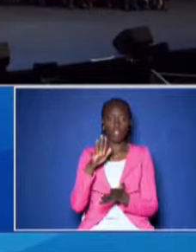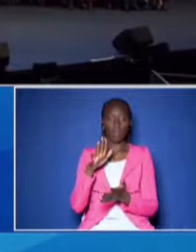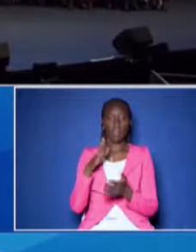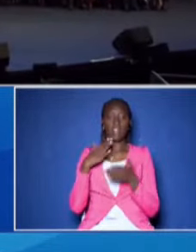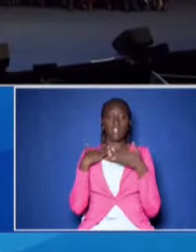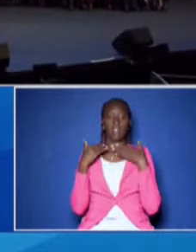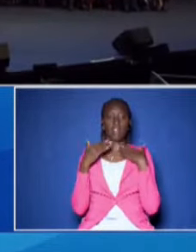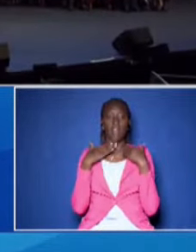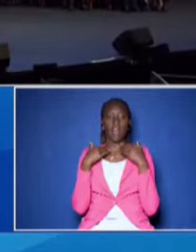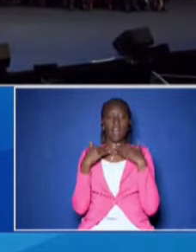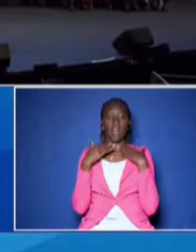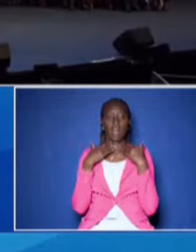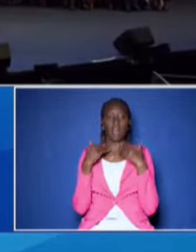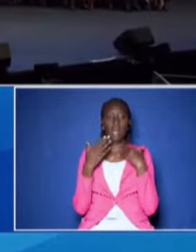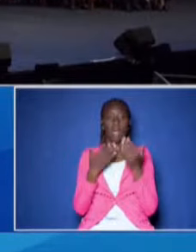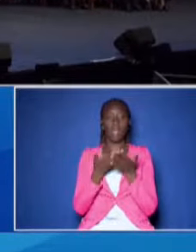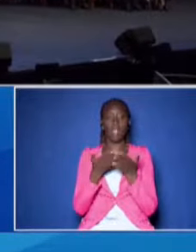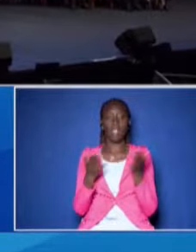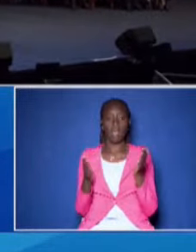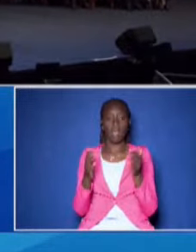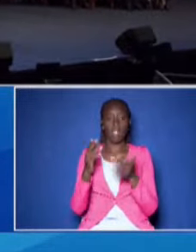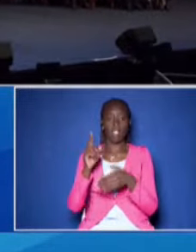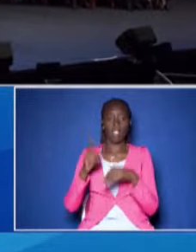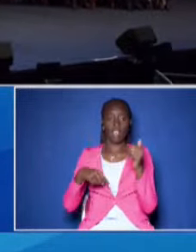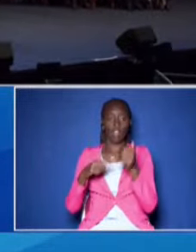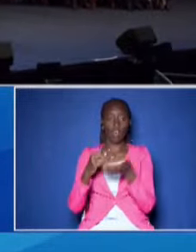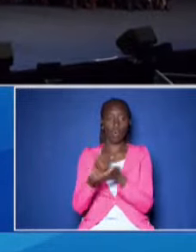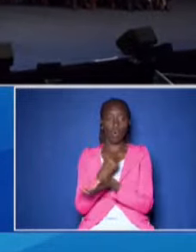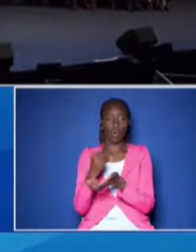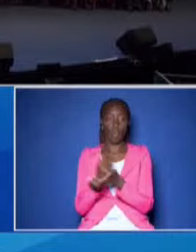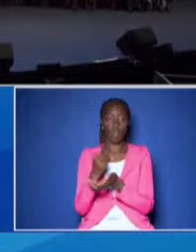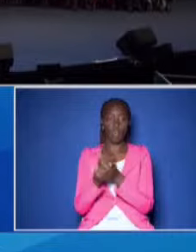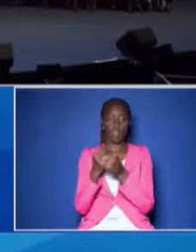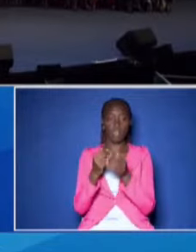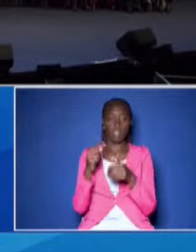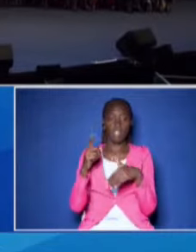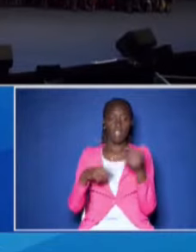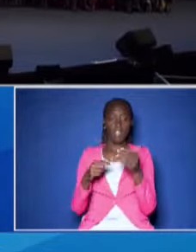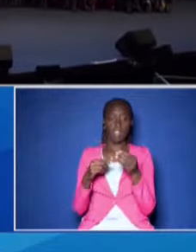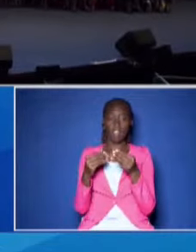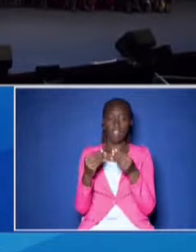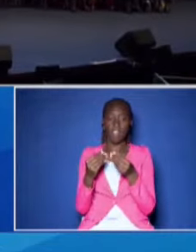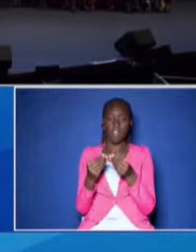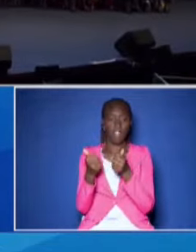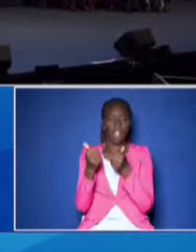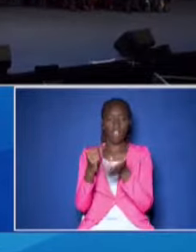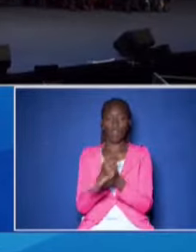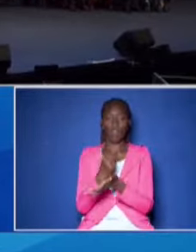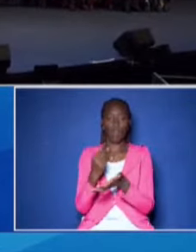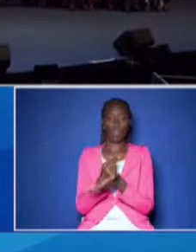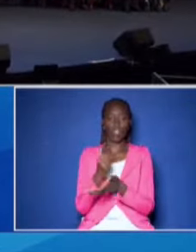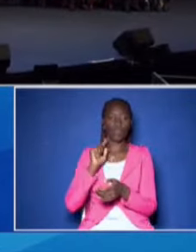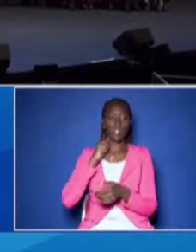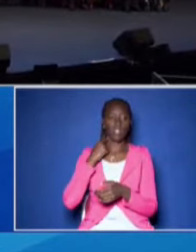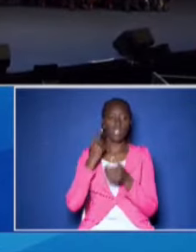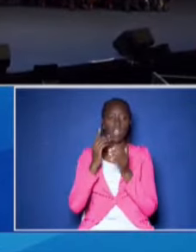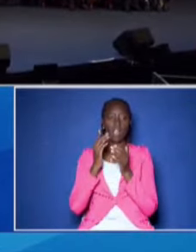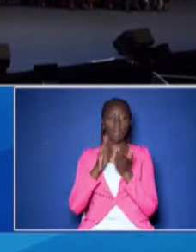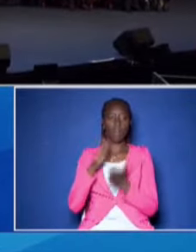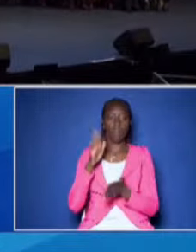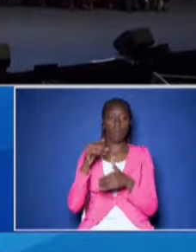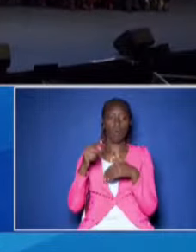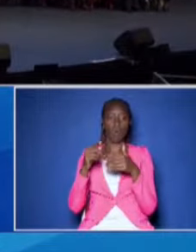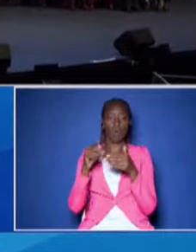desired are they than gold yeah the much fine gold sweeter